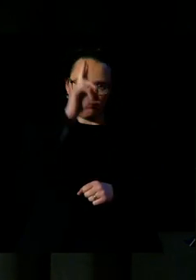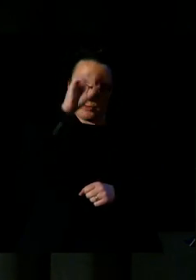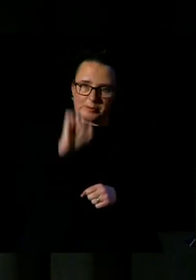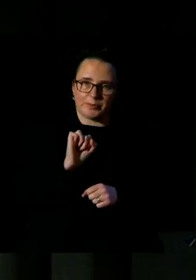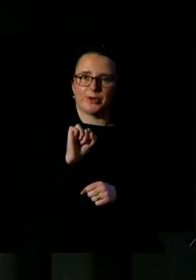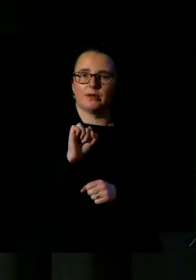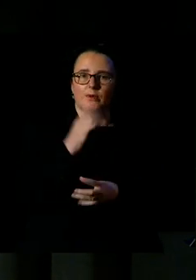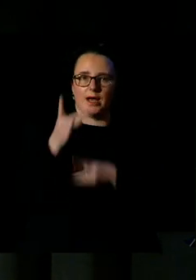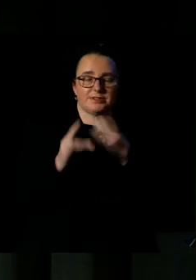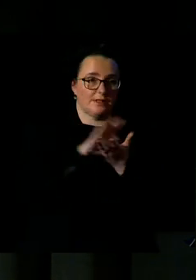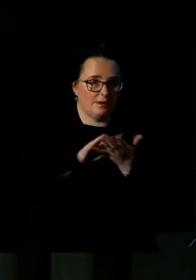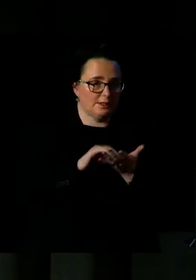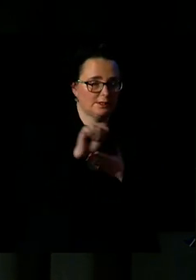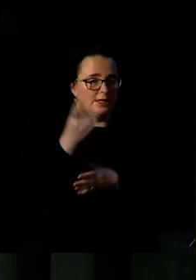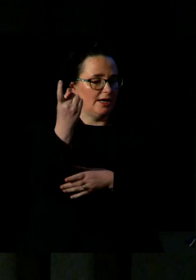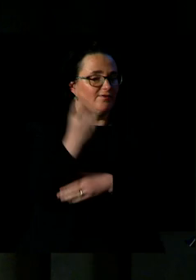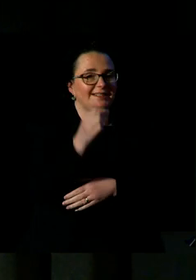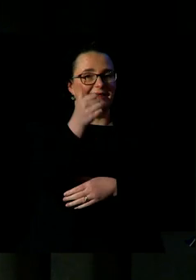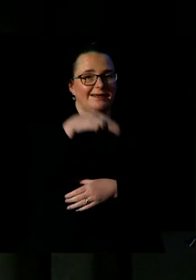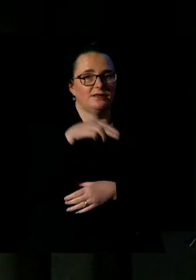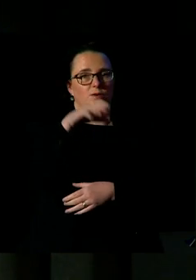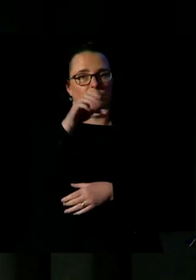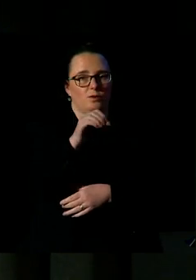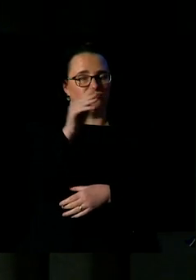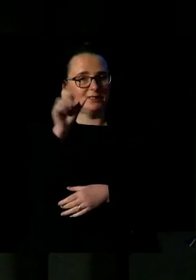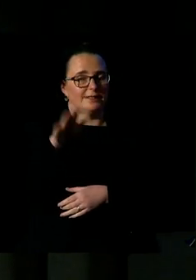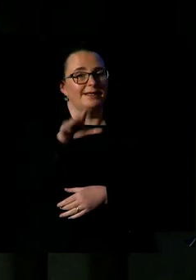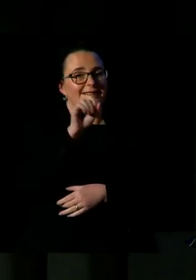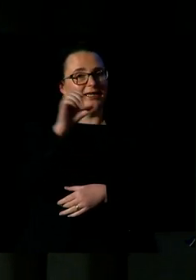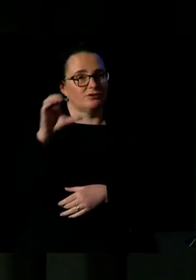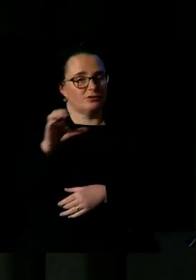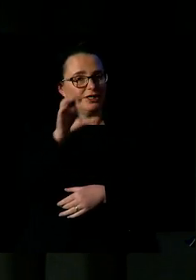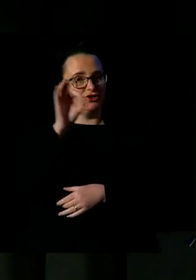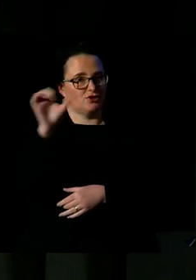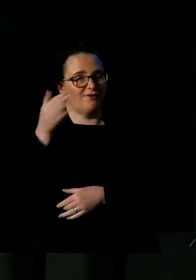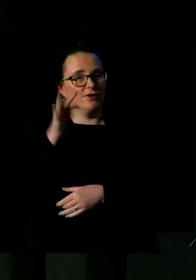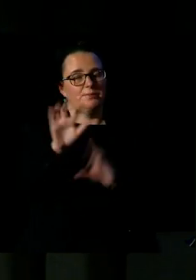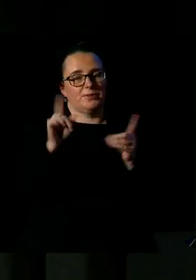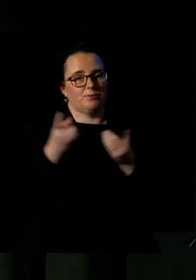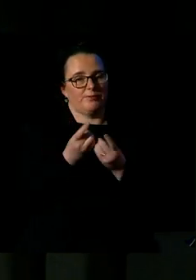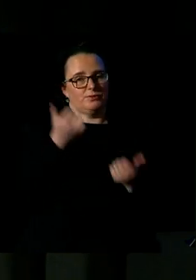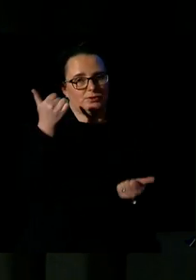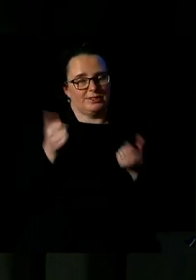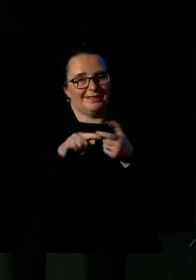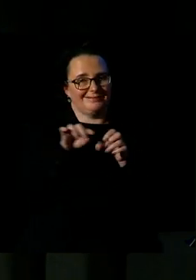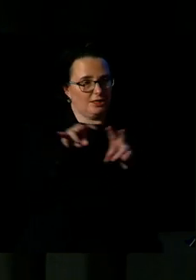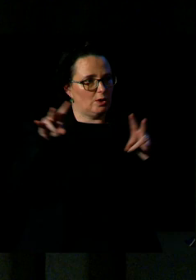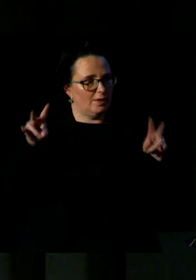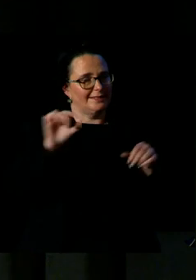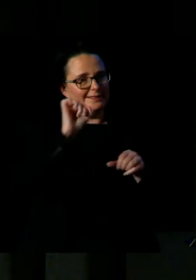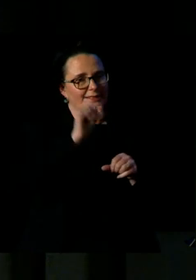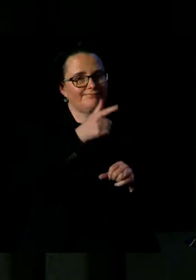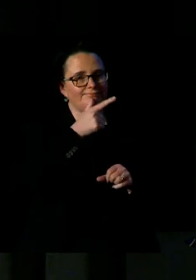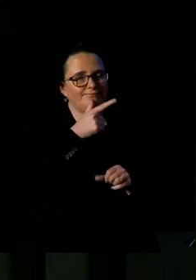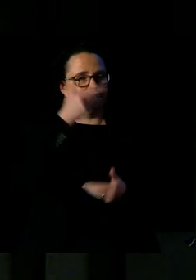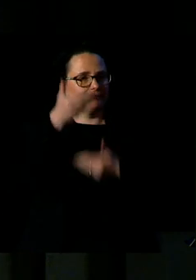this memory of the Holocaust alive. I invite Aidan O'Driscoll, Secretary General of the Department of Justice and